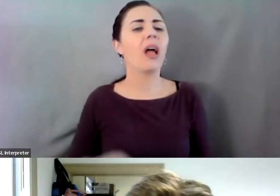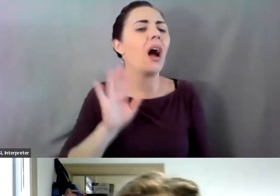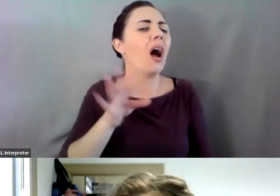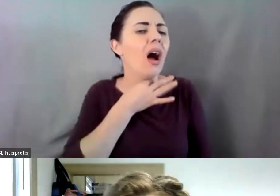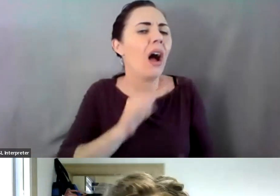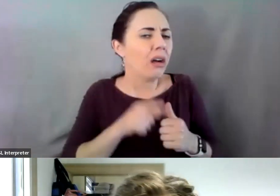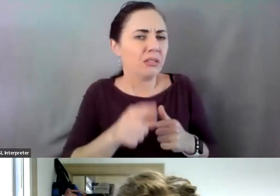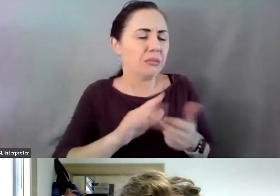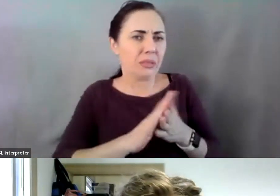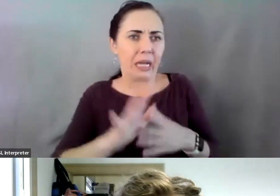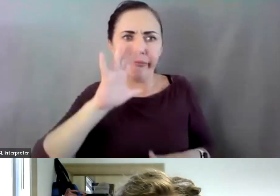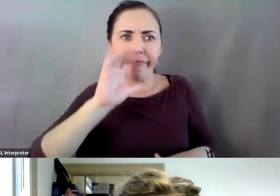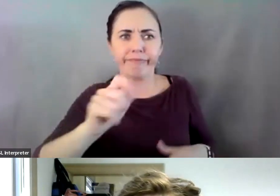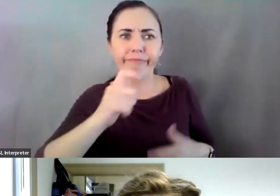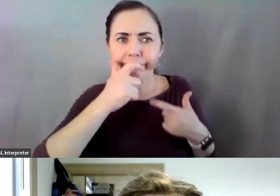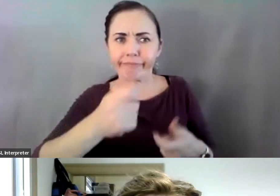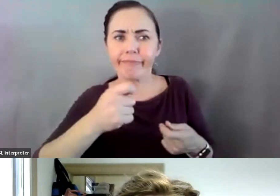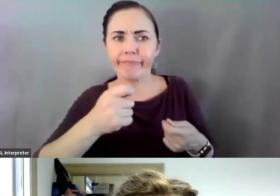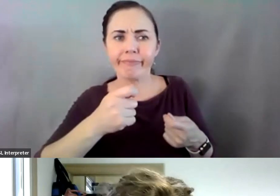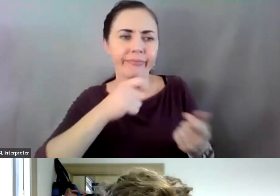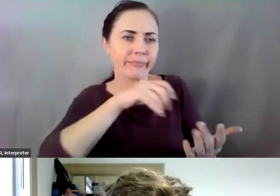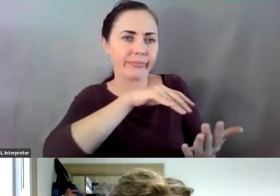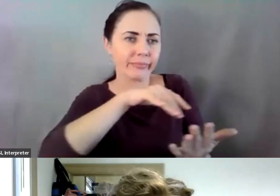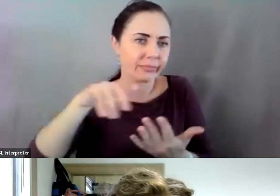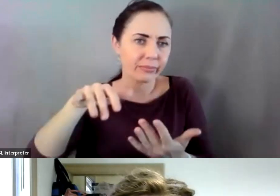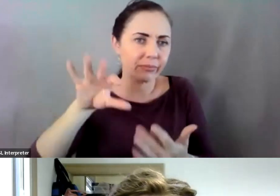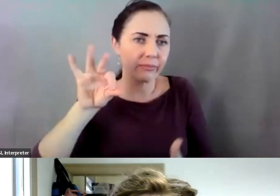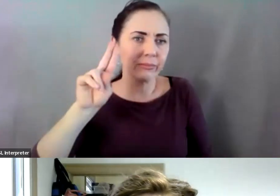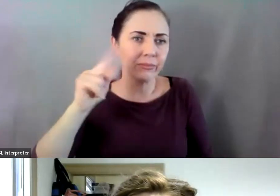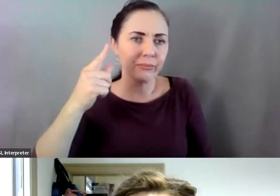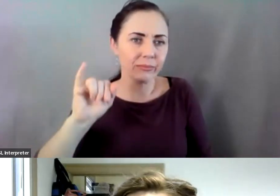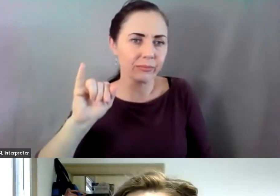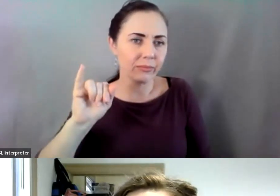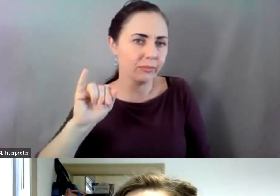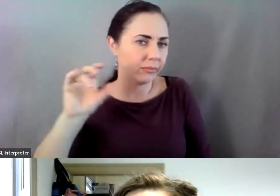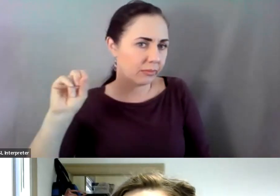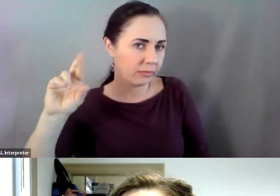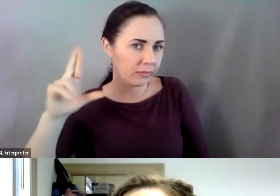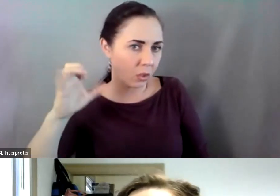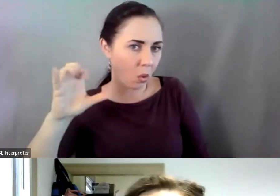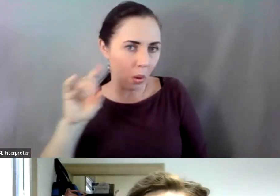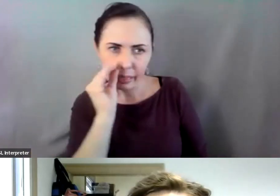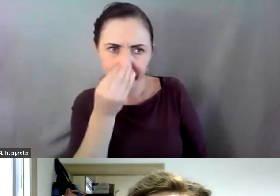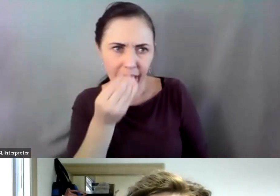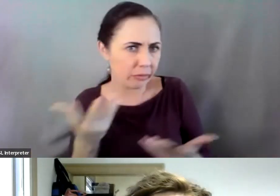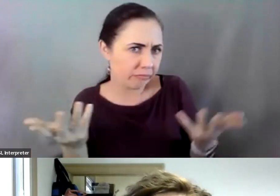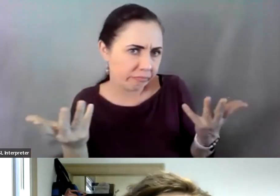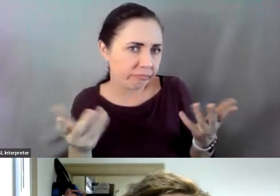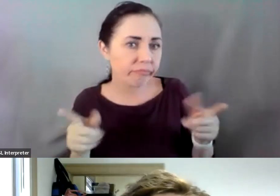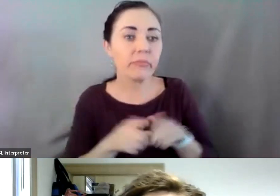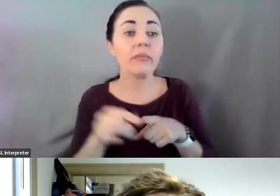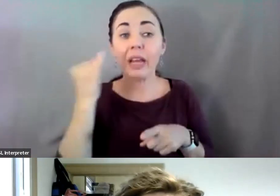become interested in studying fungi and orchids? And how, if there was